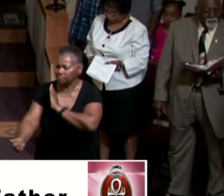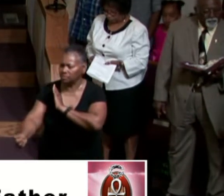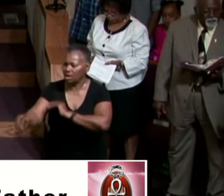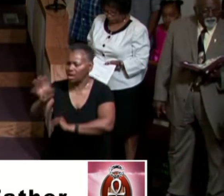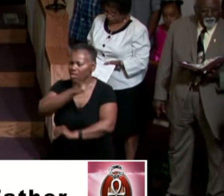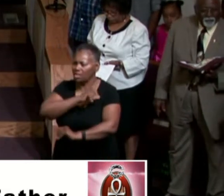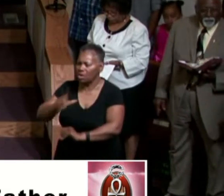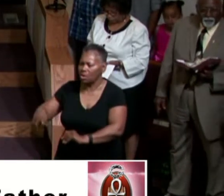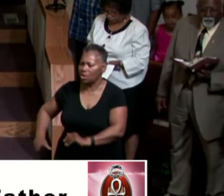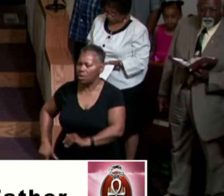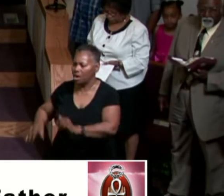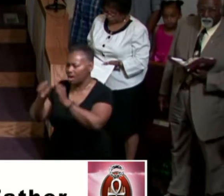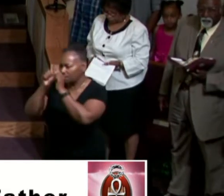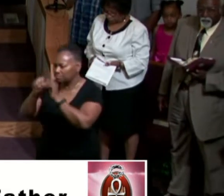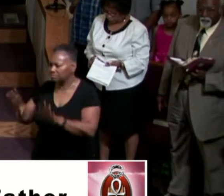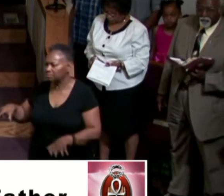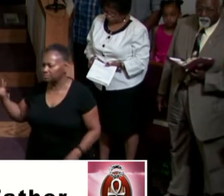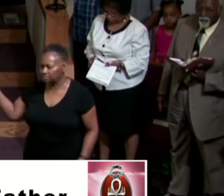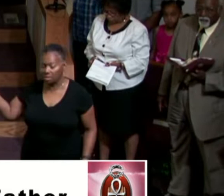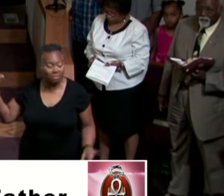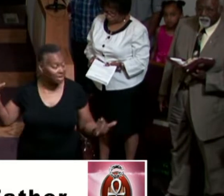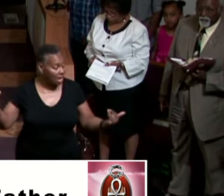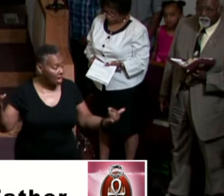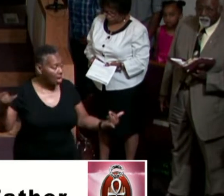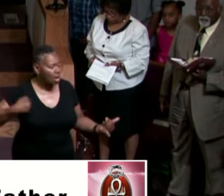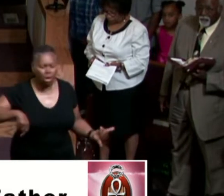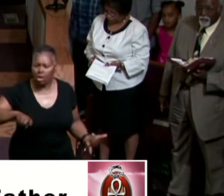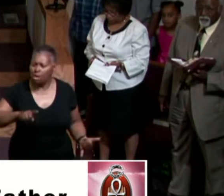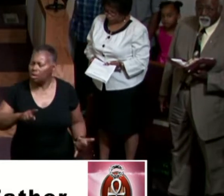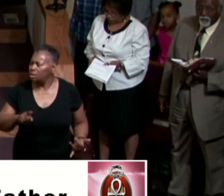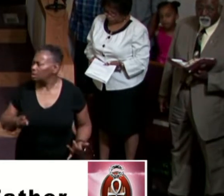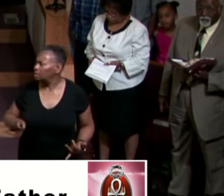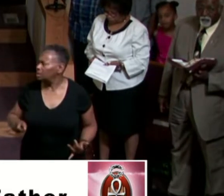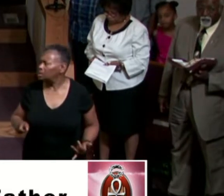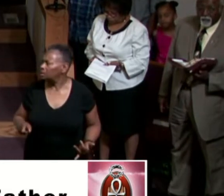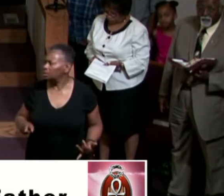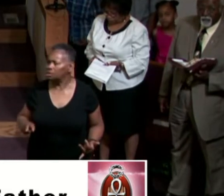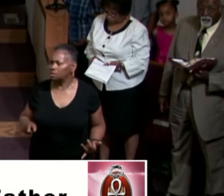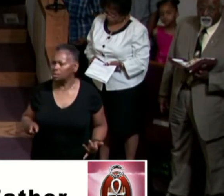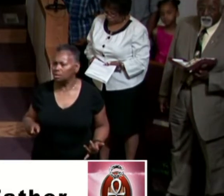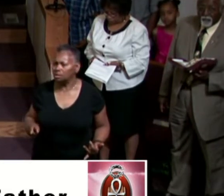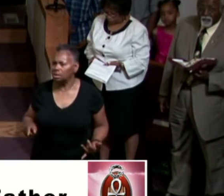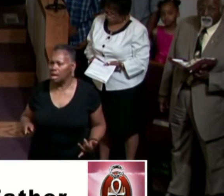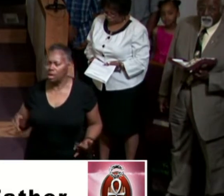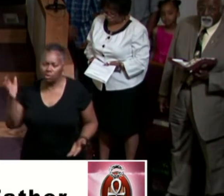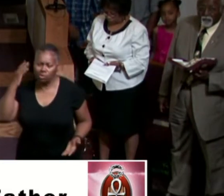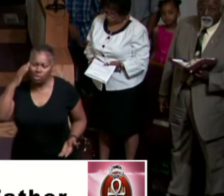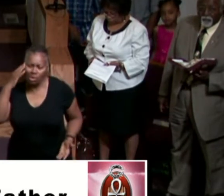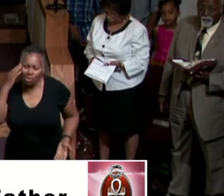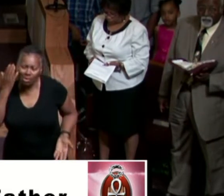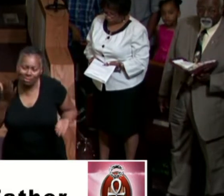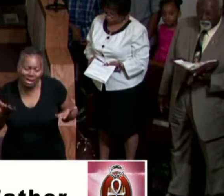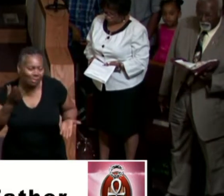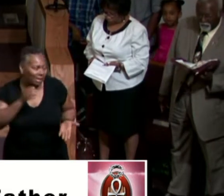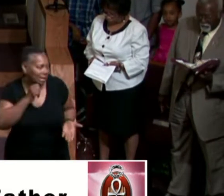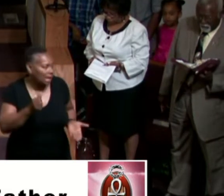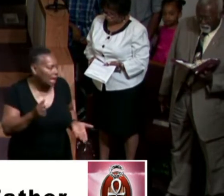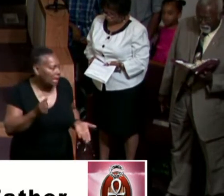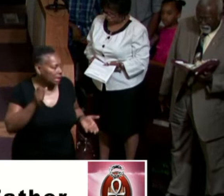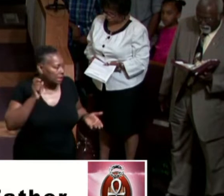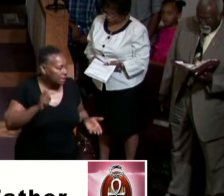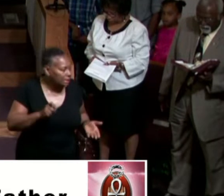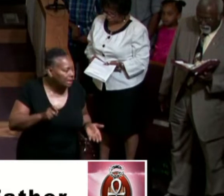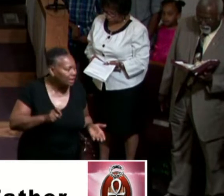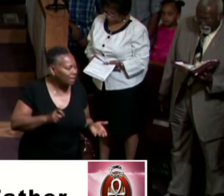Lord has given them. Now, we want to be fair. I'm an equal opportunist, and I know that you may not have to make reservations today,